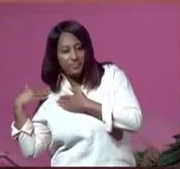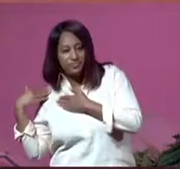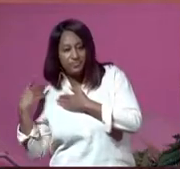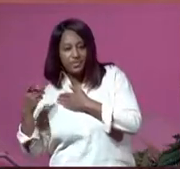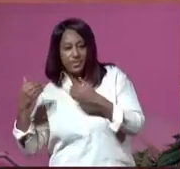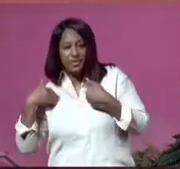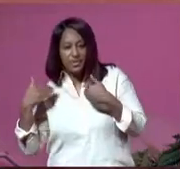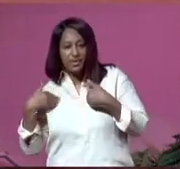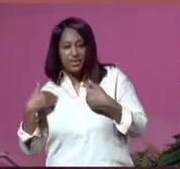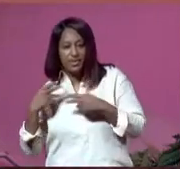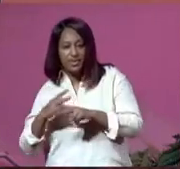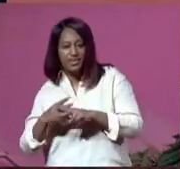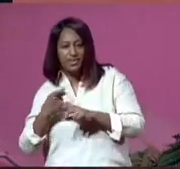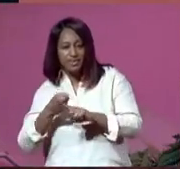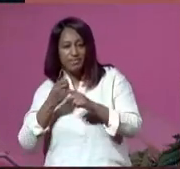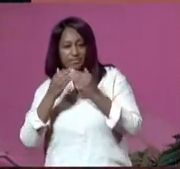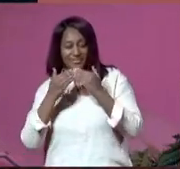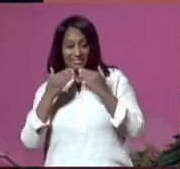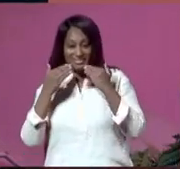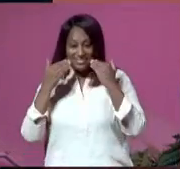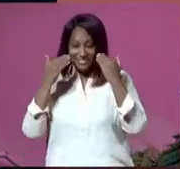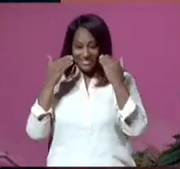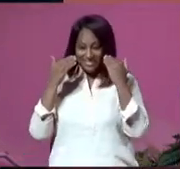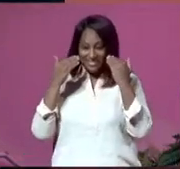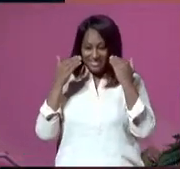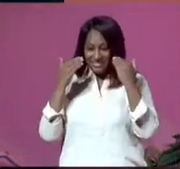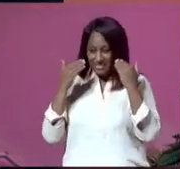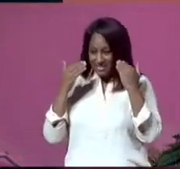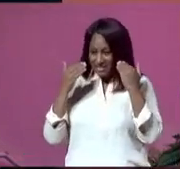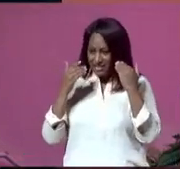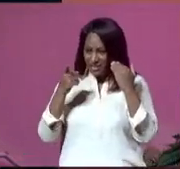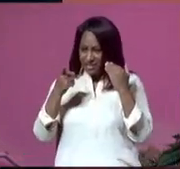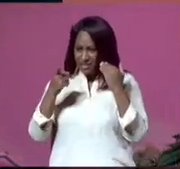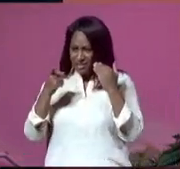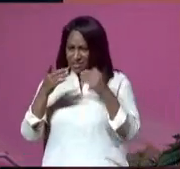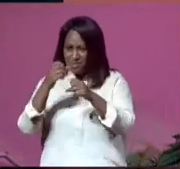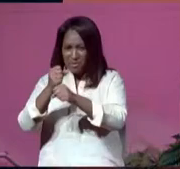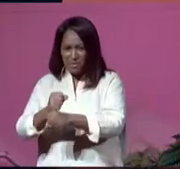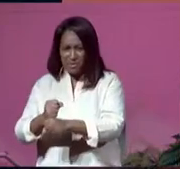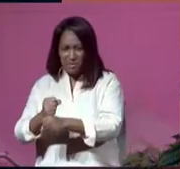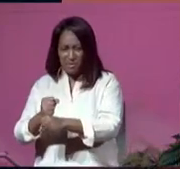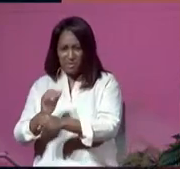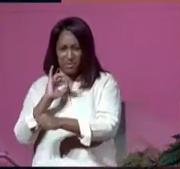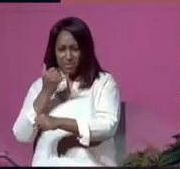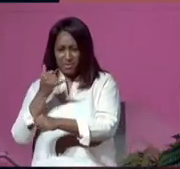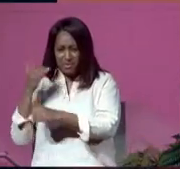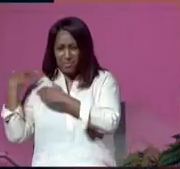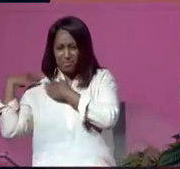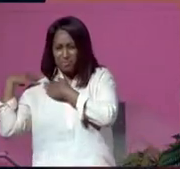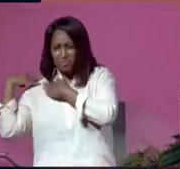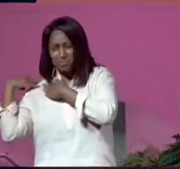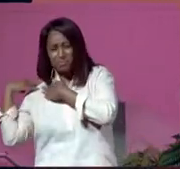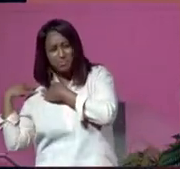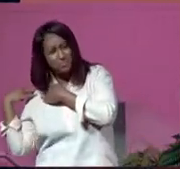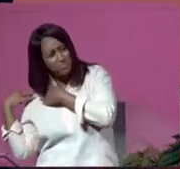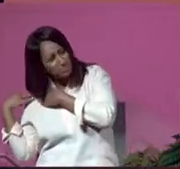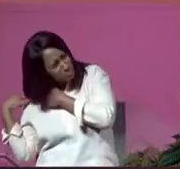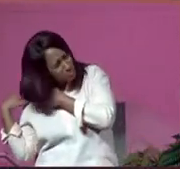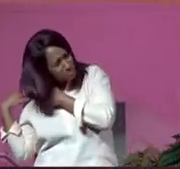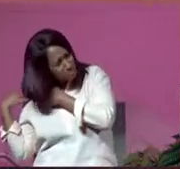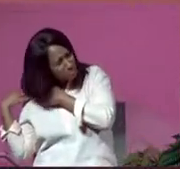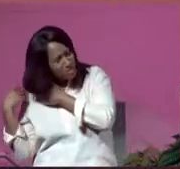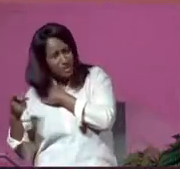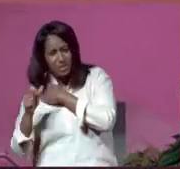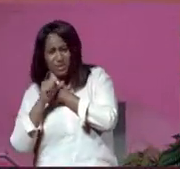that's keeping you from smiling? keeping you from